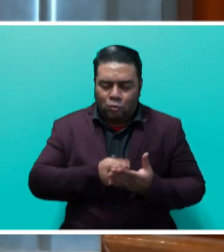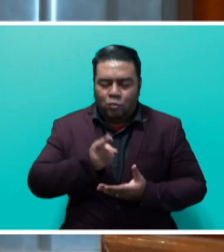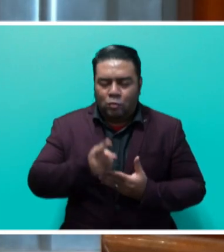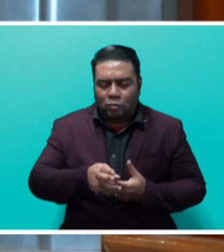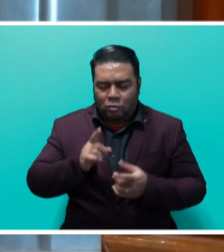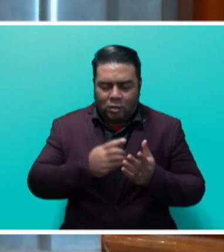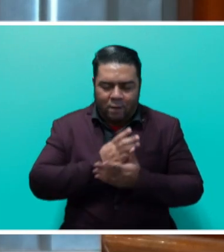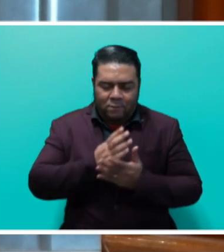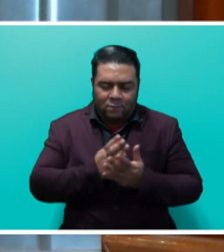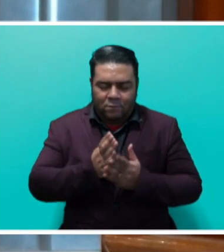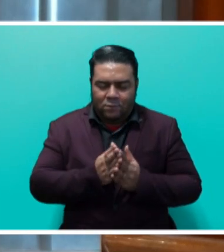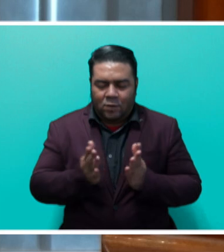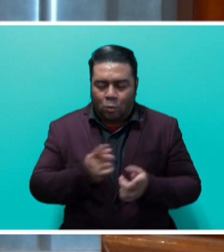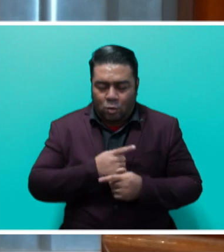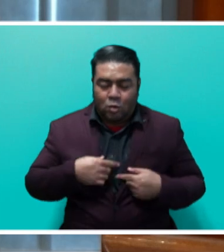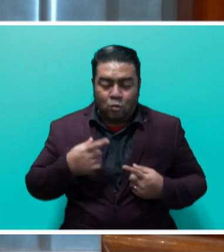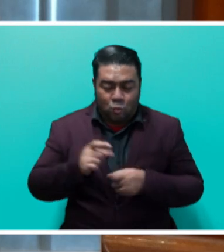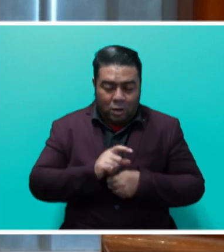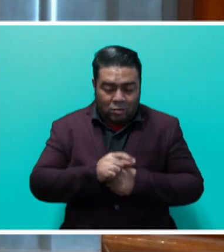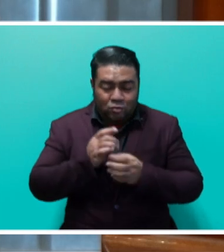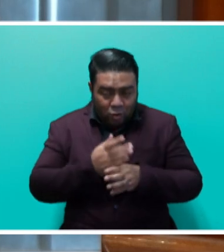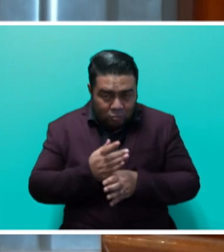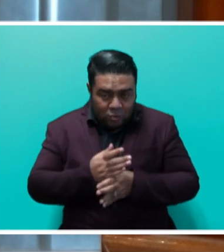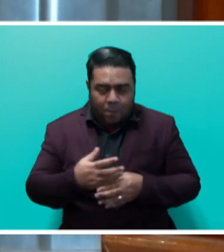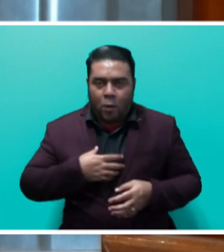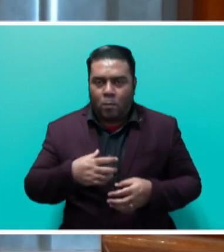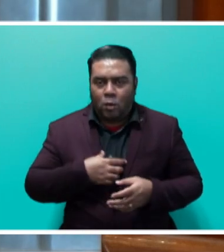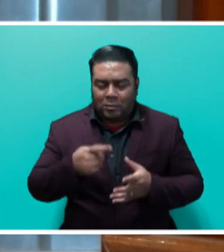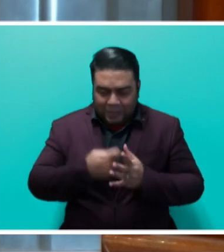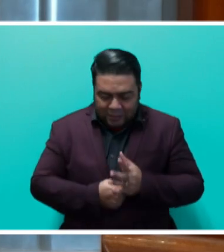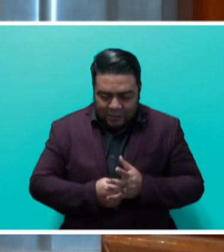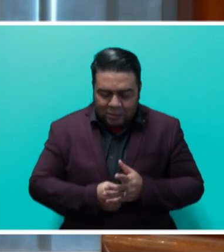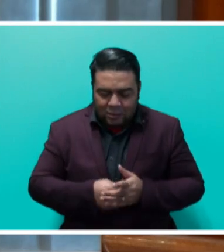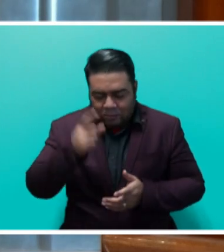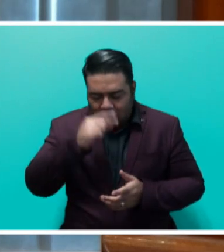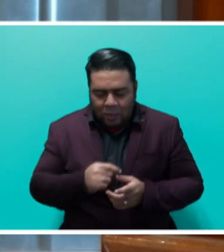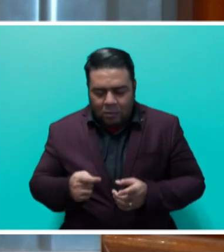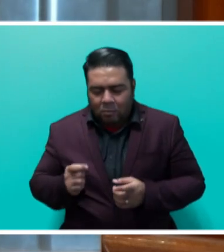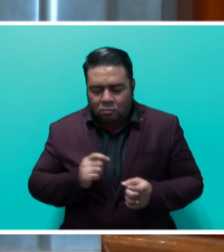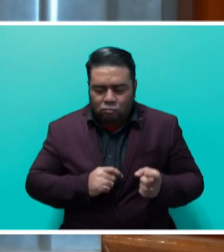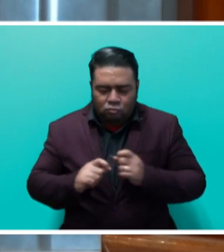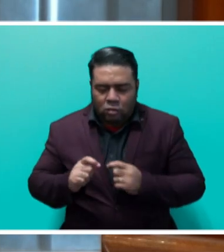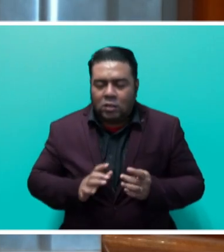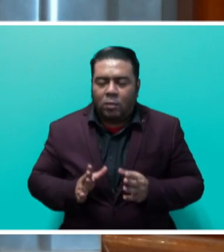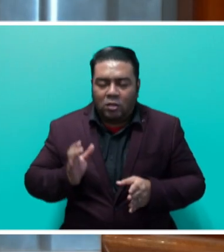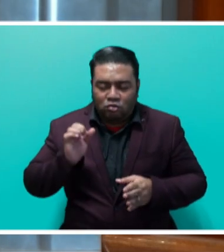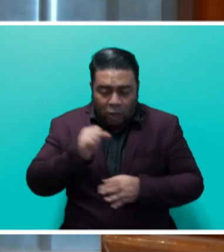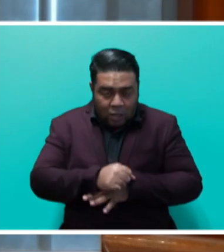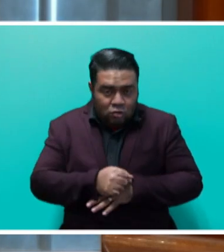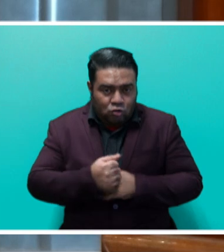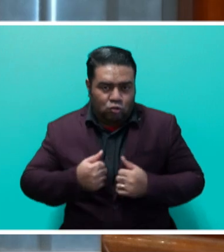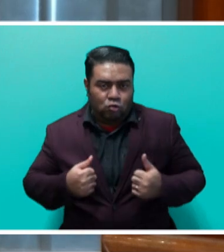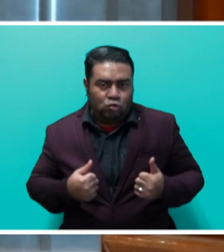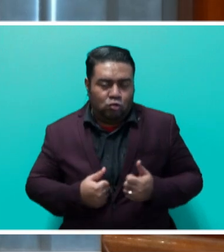diversified, we create jobs, get more taxes to be able to battle some of the challenges that we have,